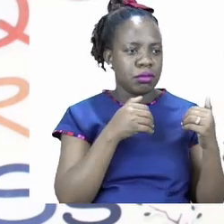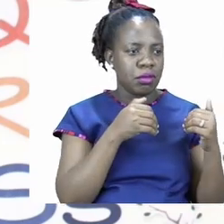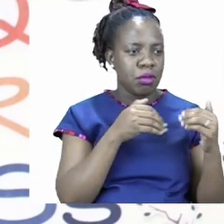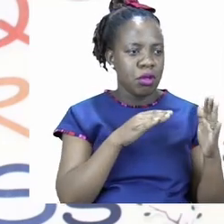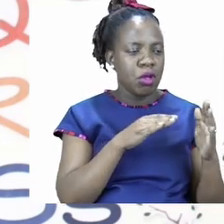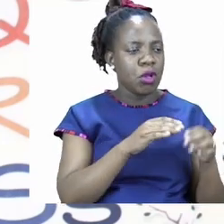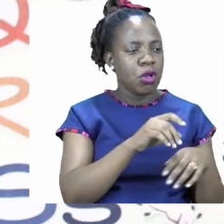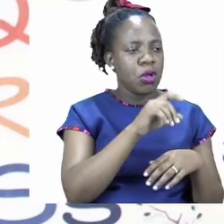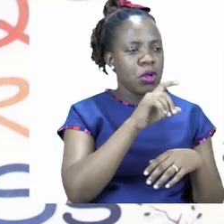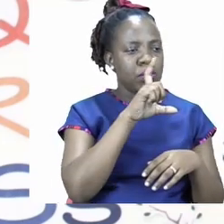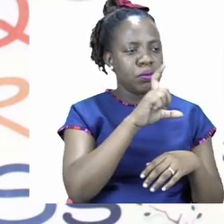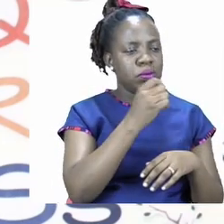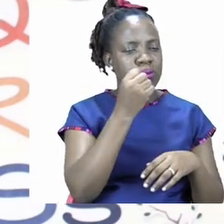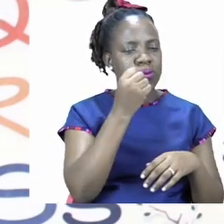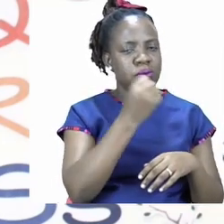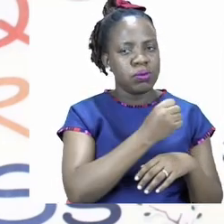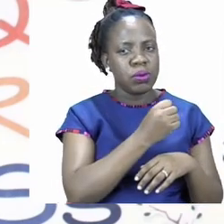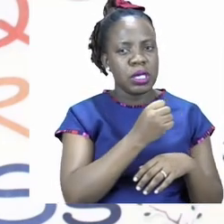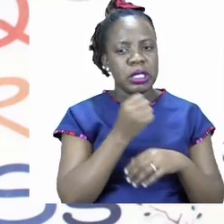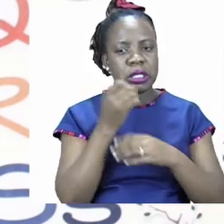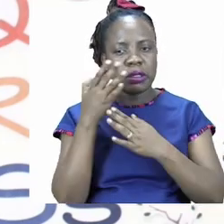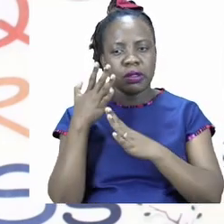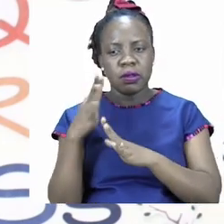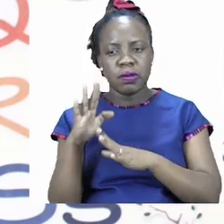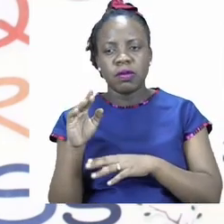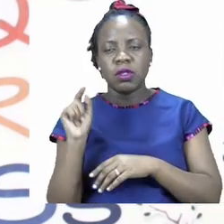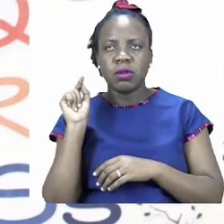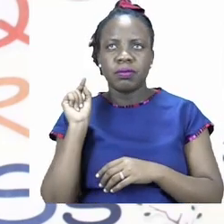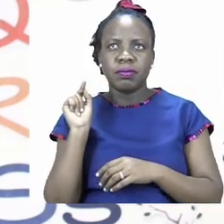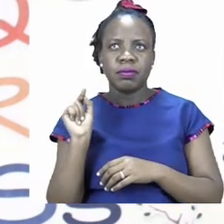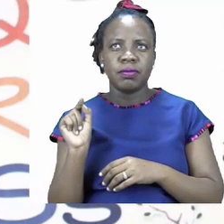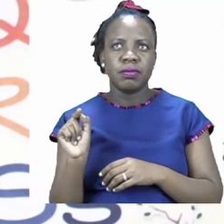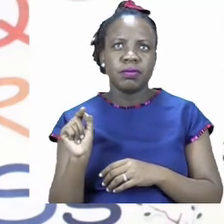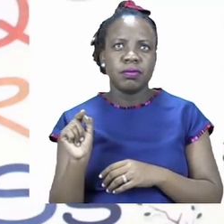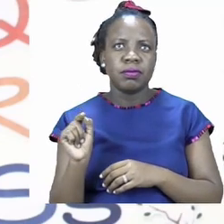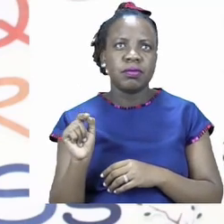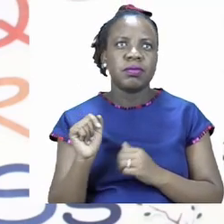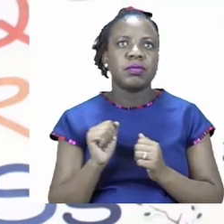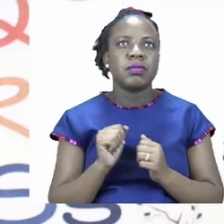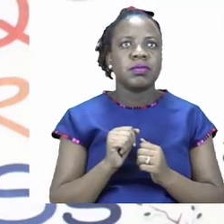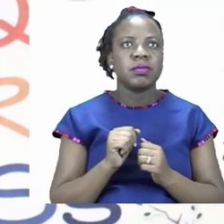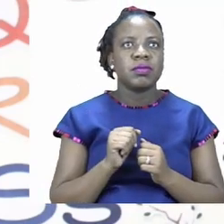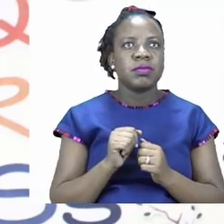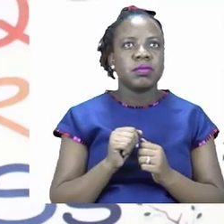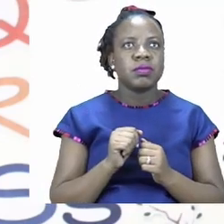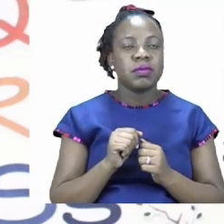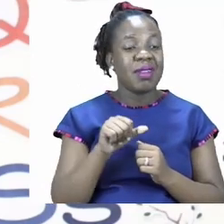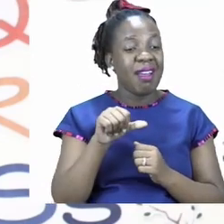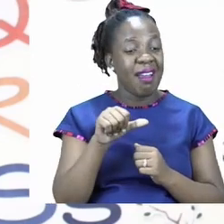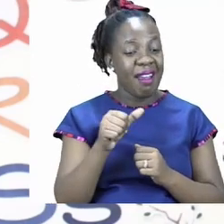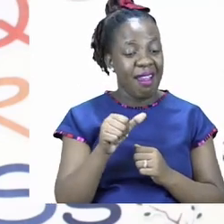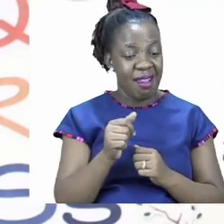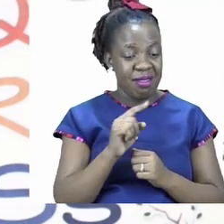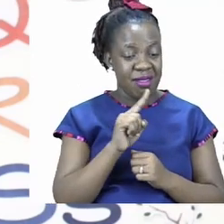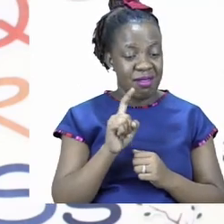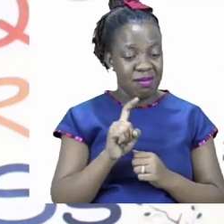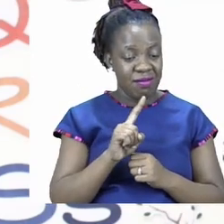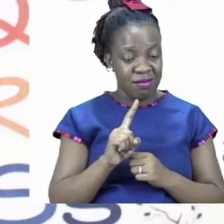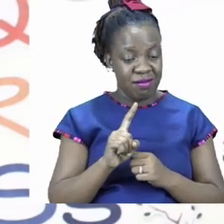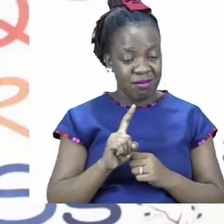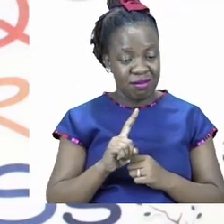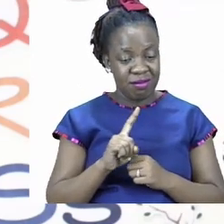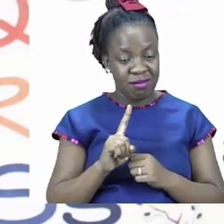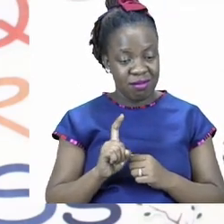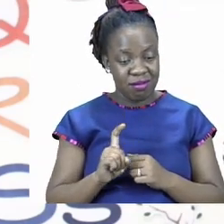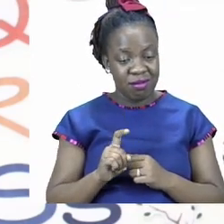capital letter at the beginning and a full stop at the end. Now, the rest of the questions I'm going to leave to you to answer. Remember